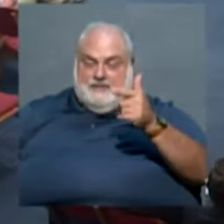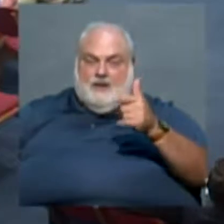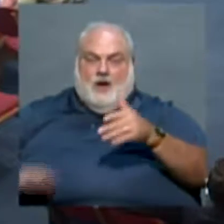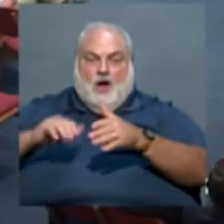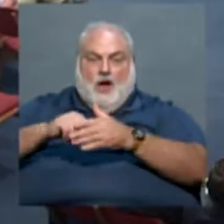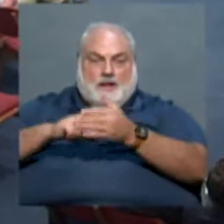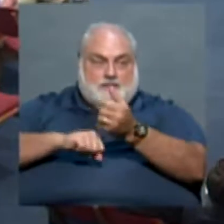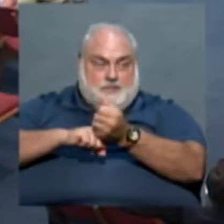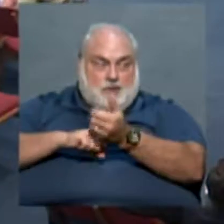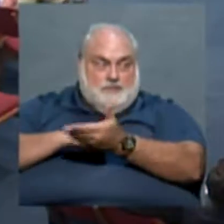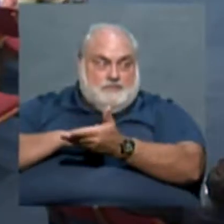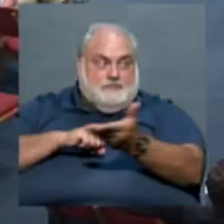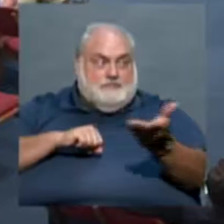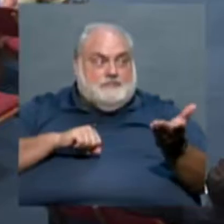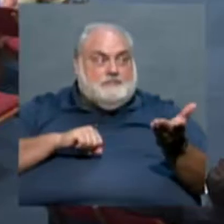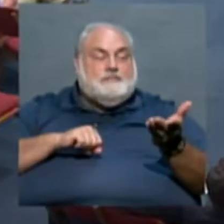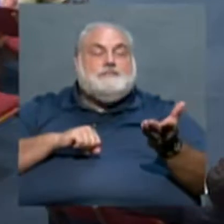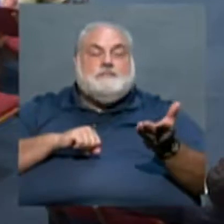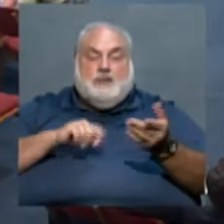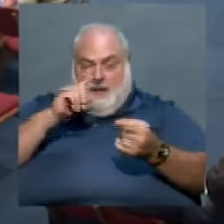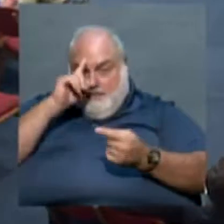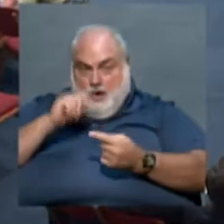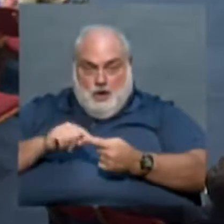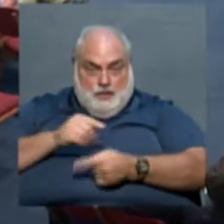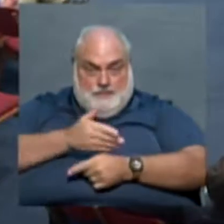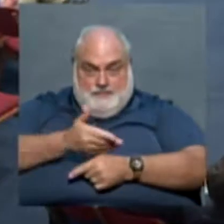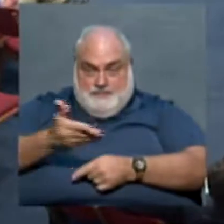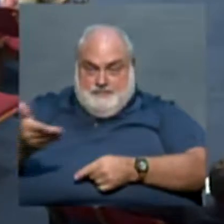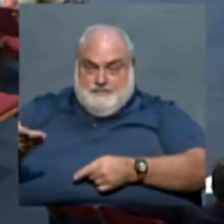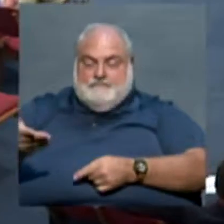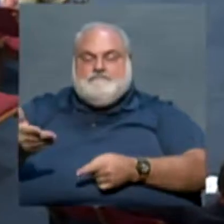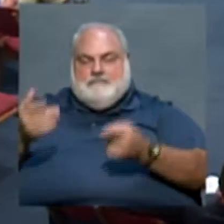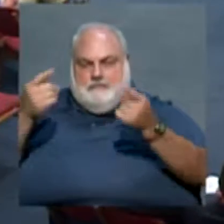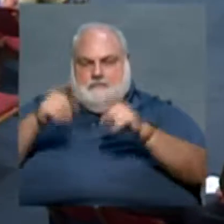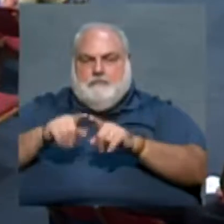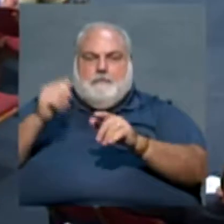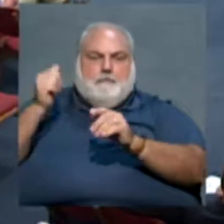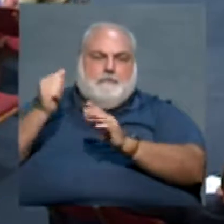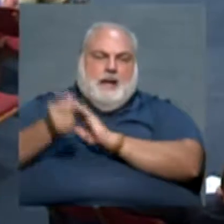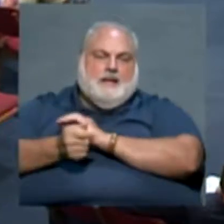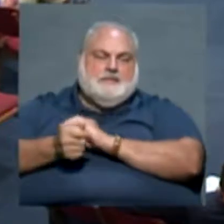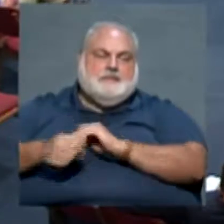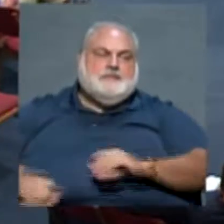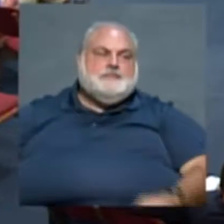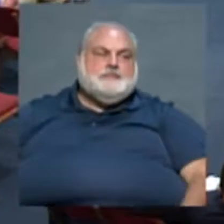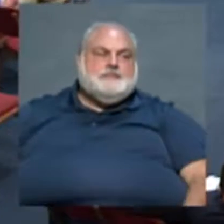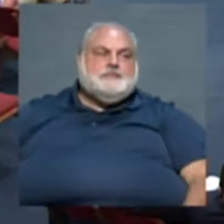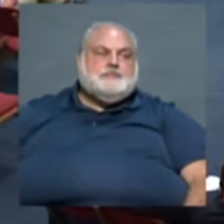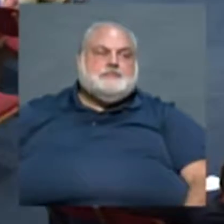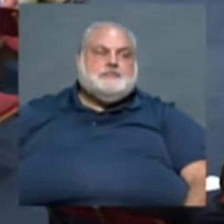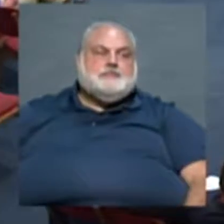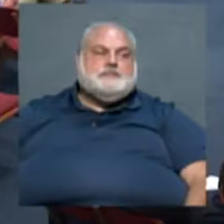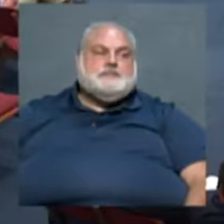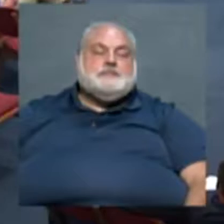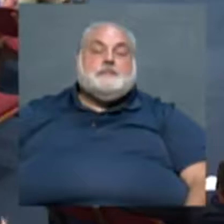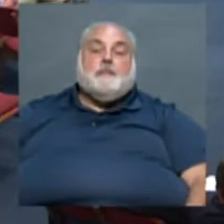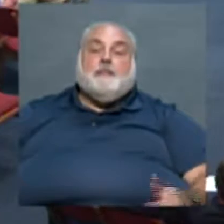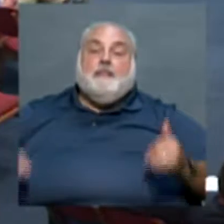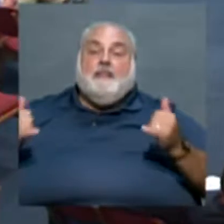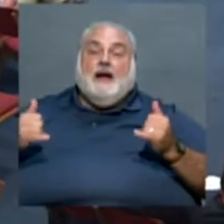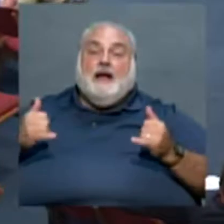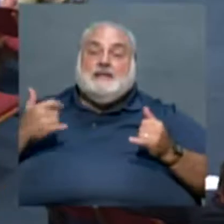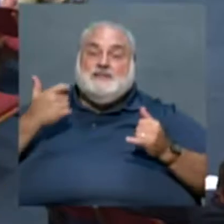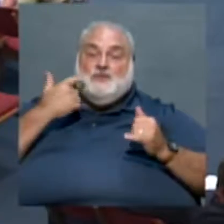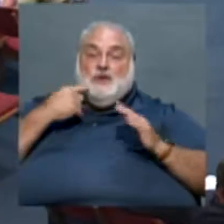All in favor? And all opposed? The consent agenda will pass. If your item